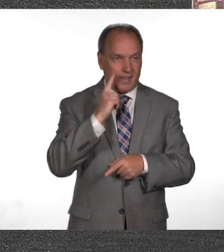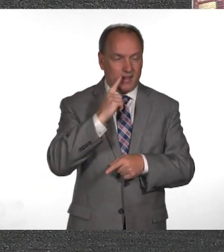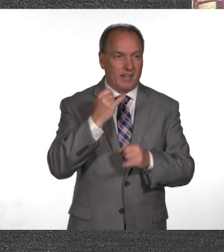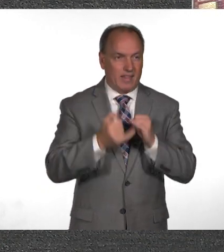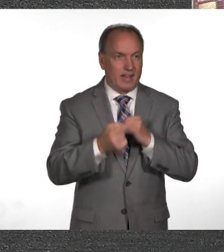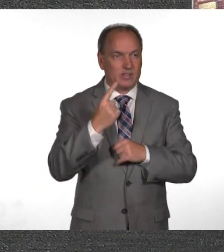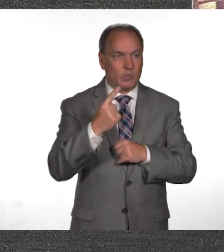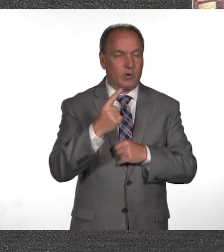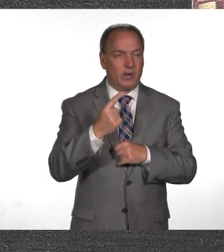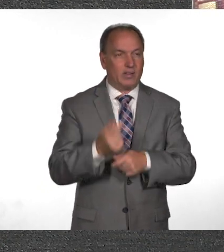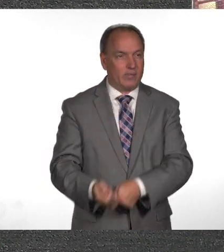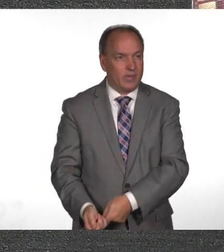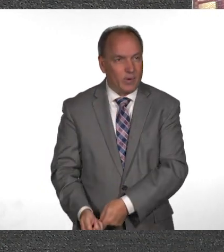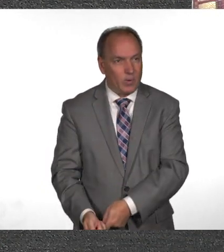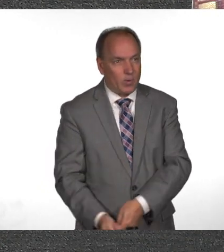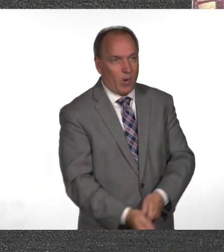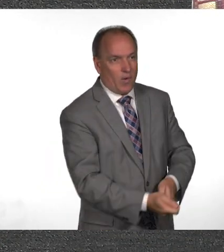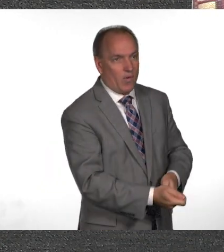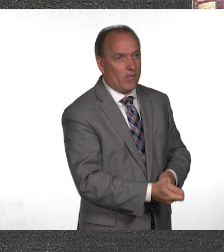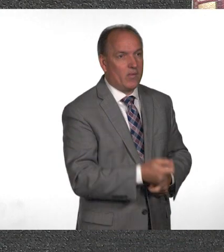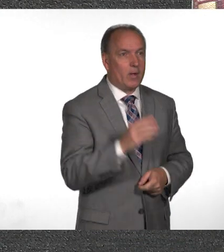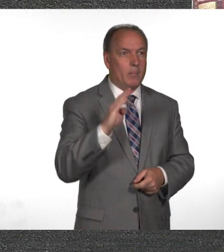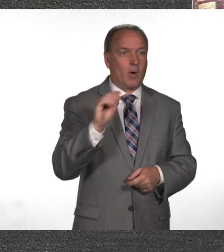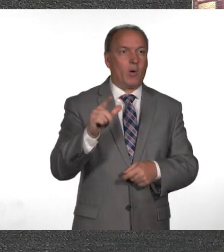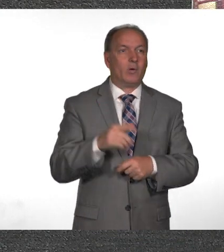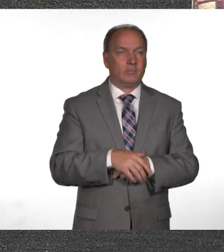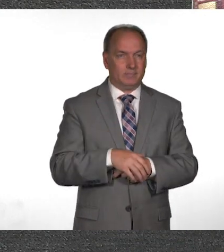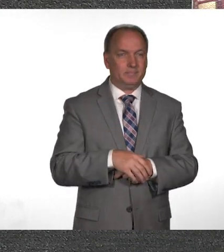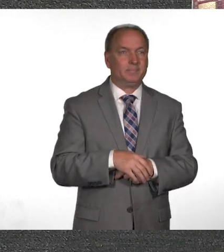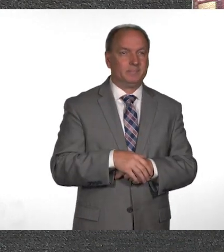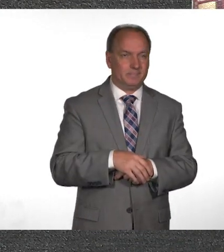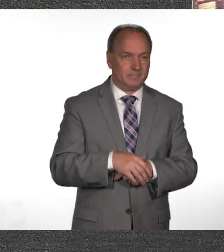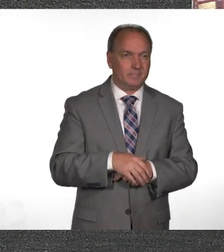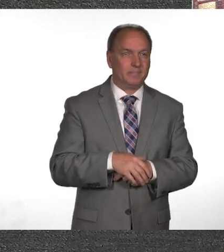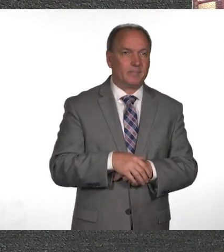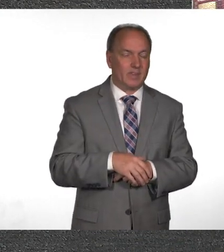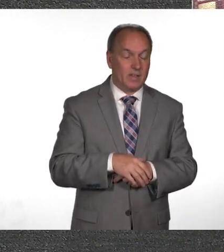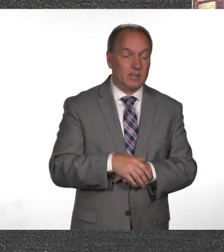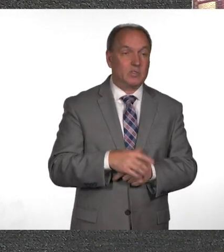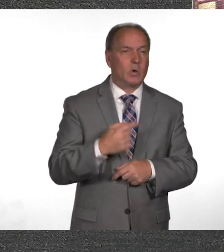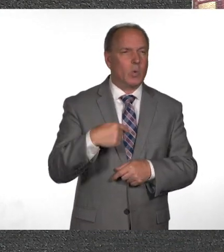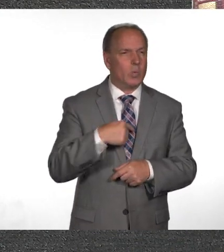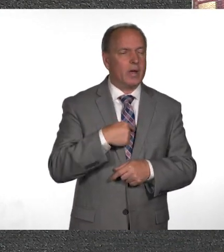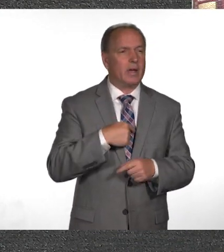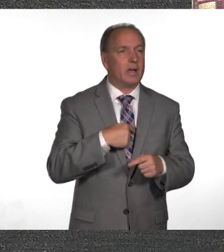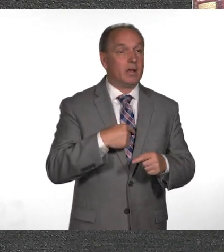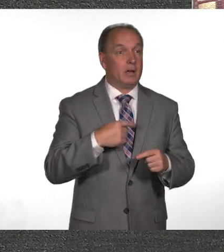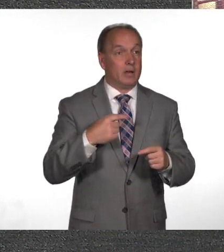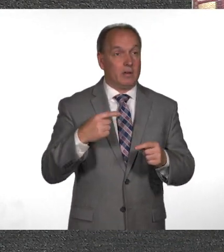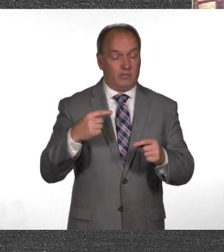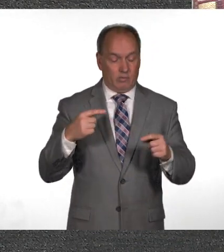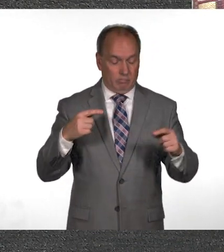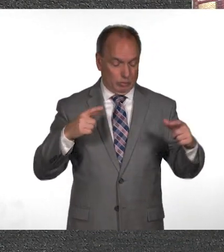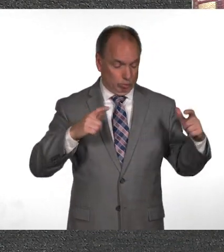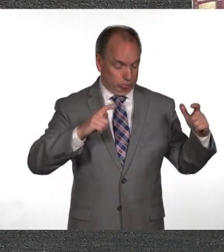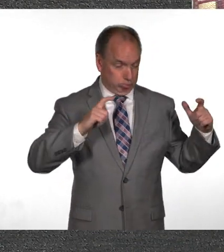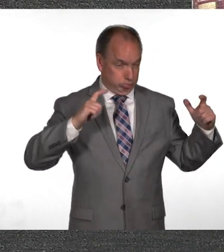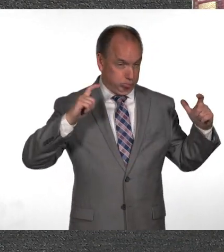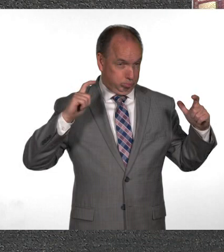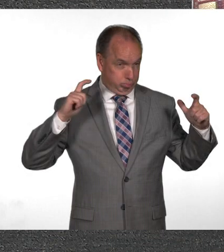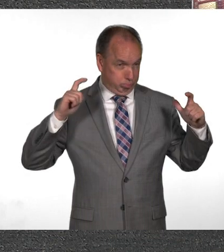be the golf ball. Yeah, I think it is. So we went all the way from the